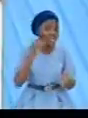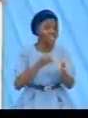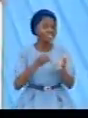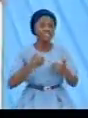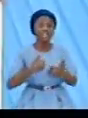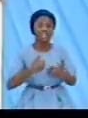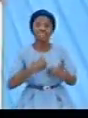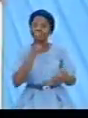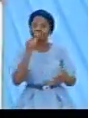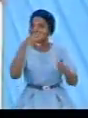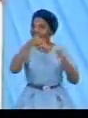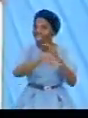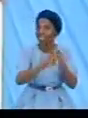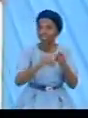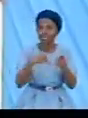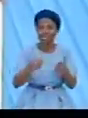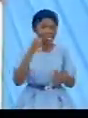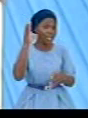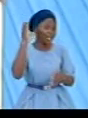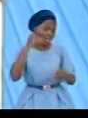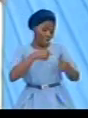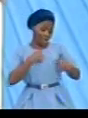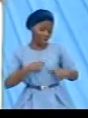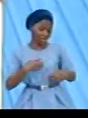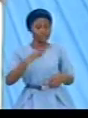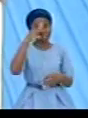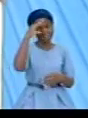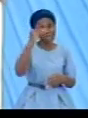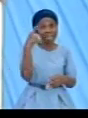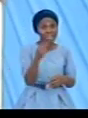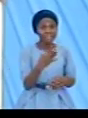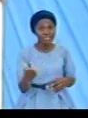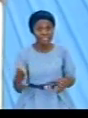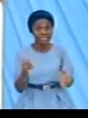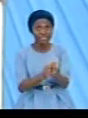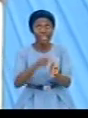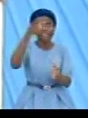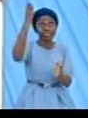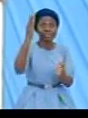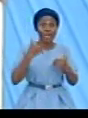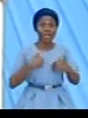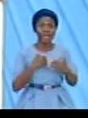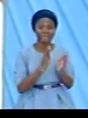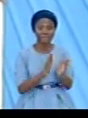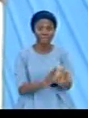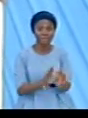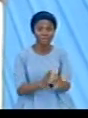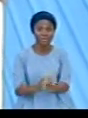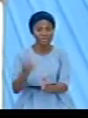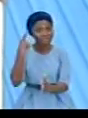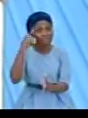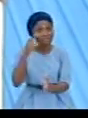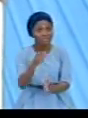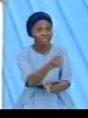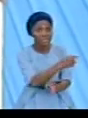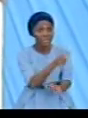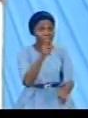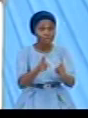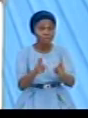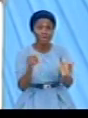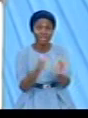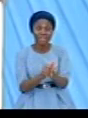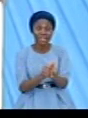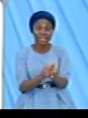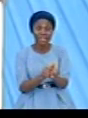man the things which God has prepared for them that what?